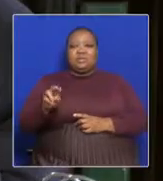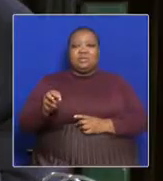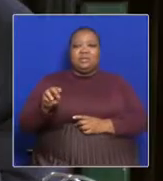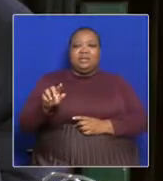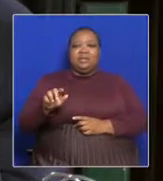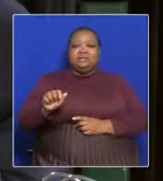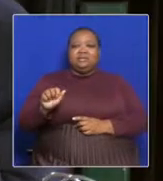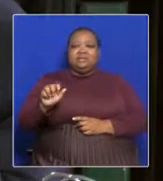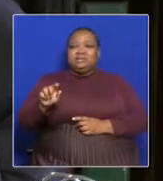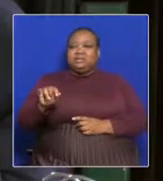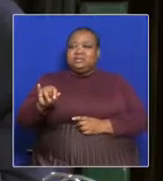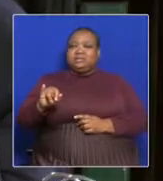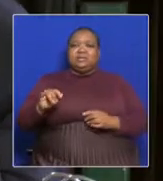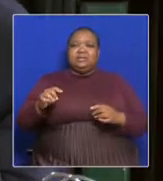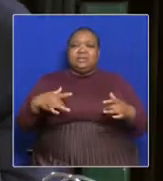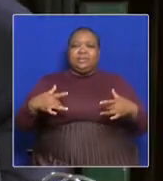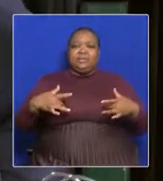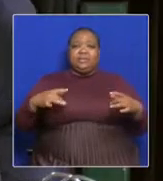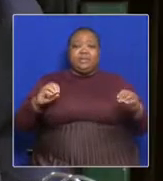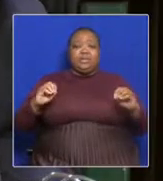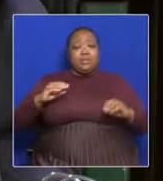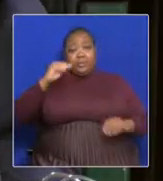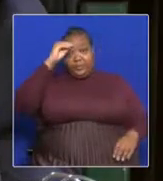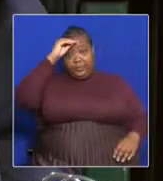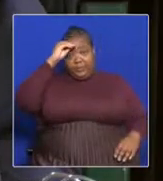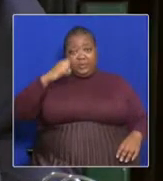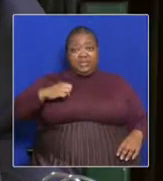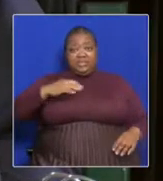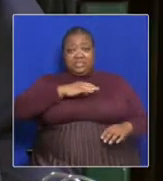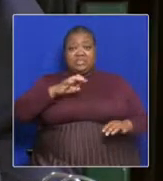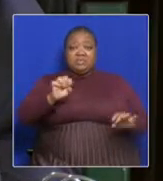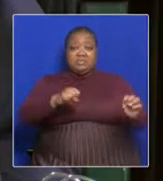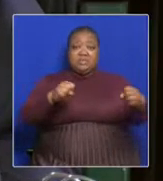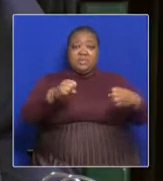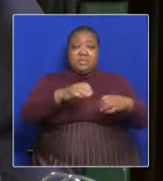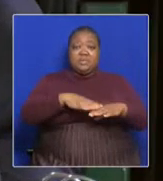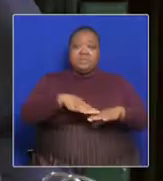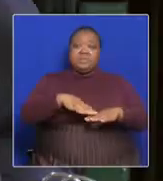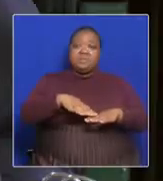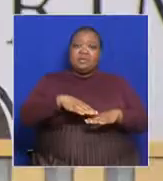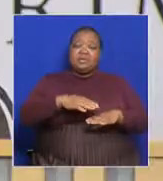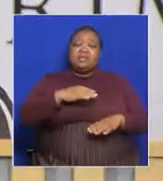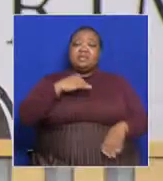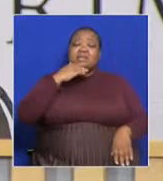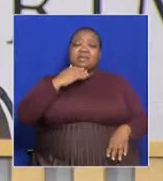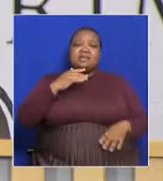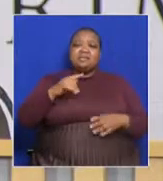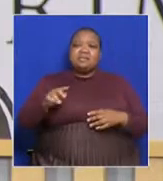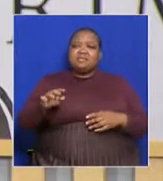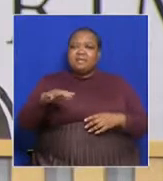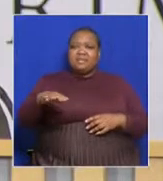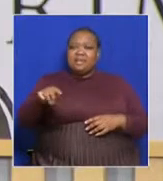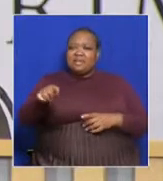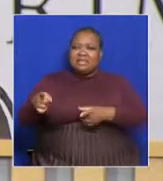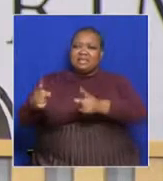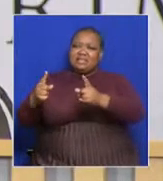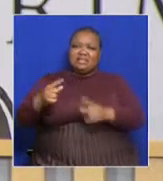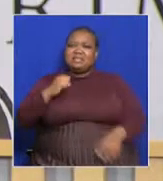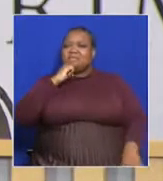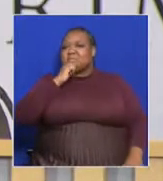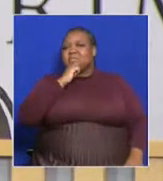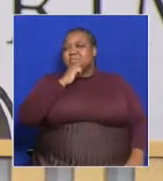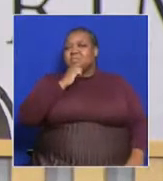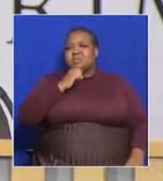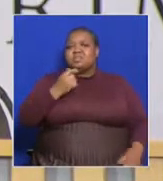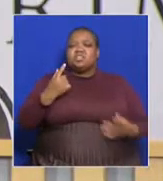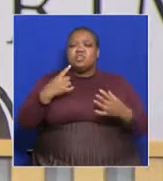enough police resources, you would not have cared about Mlazi. Am I correct? You're correct. So why did you not organize